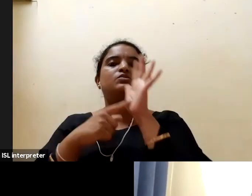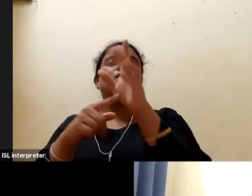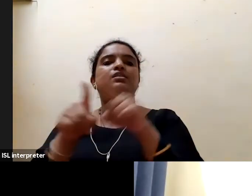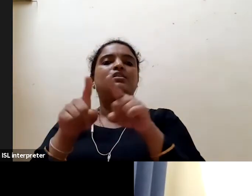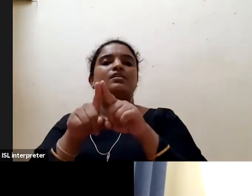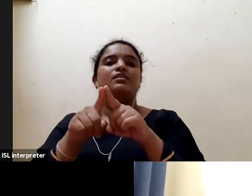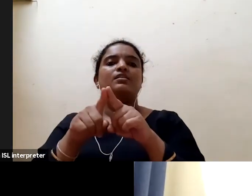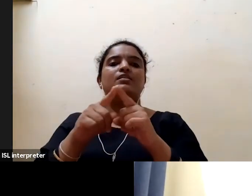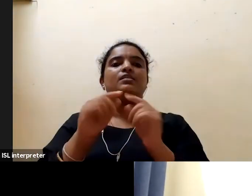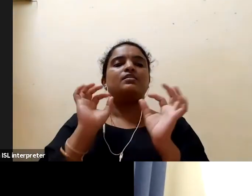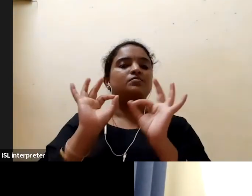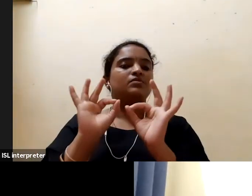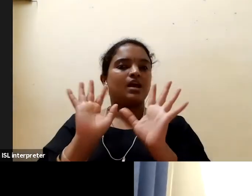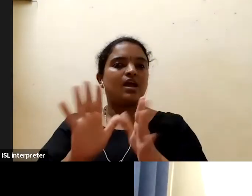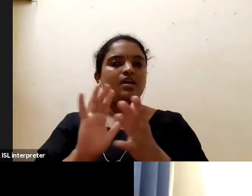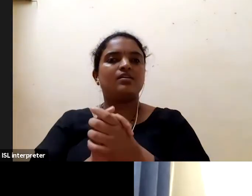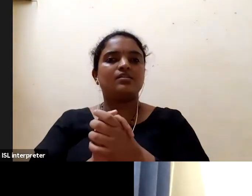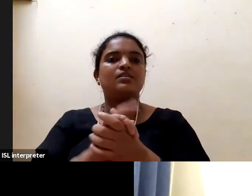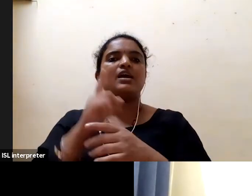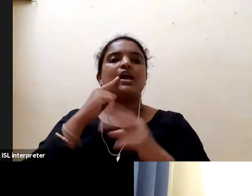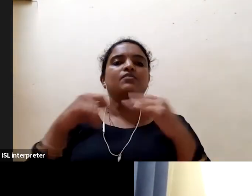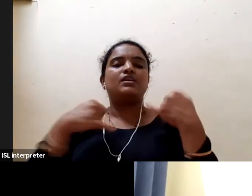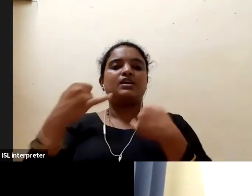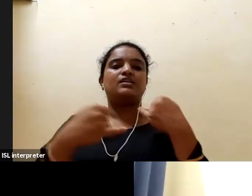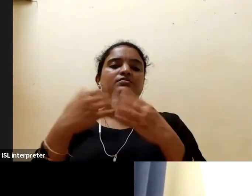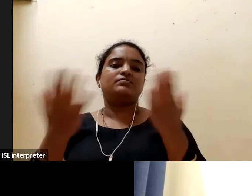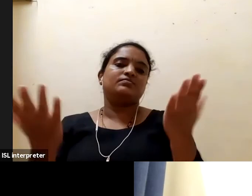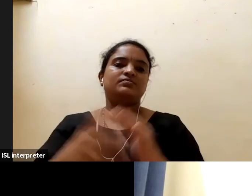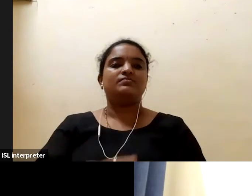of something that interests you. I'm just going to.